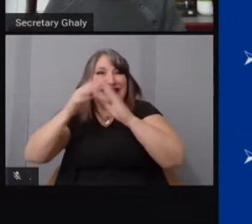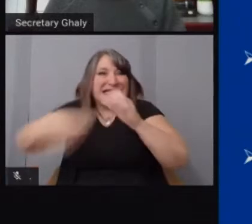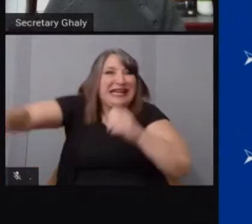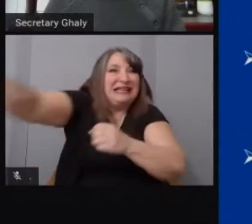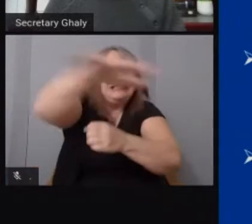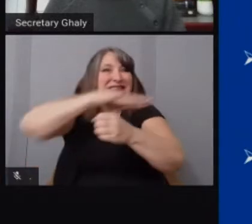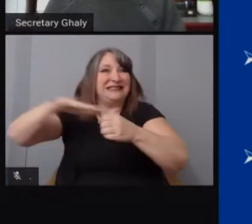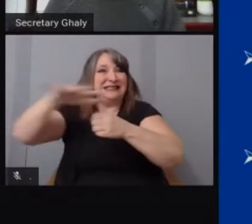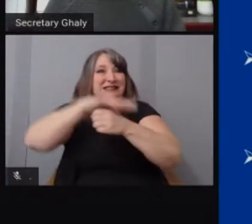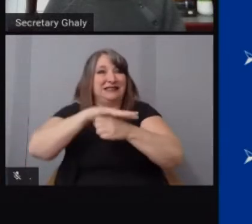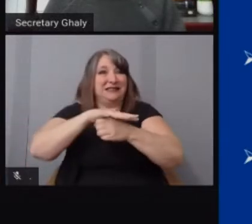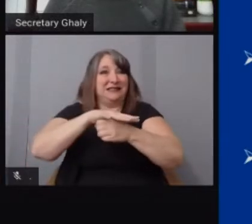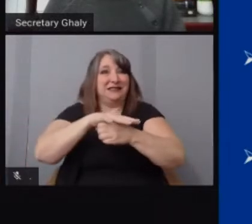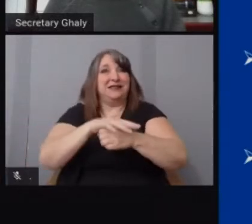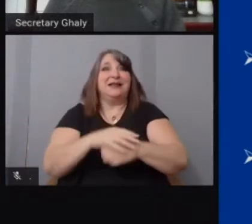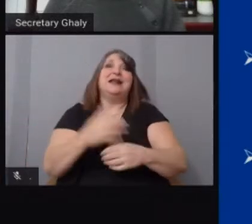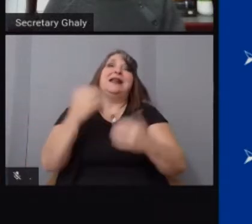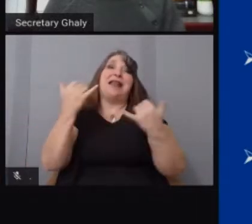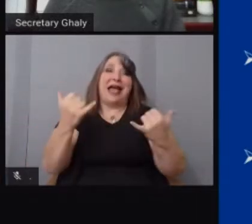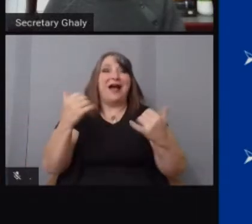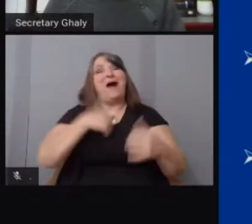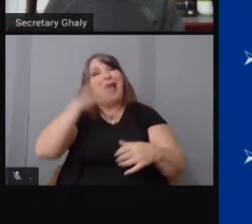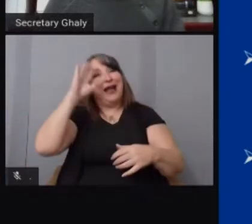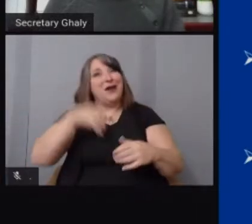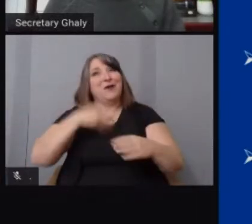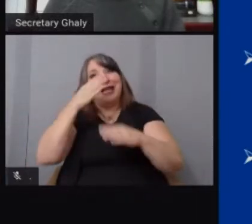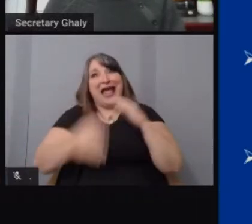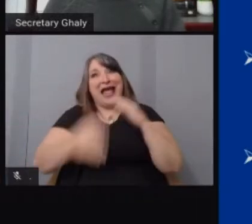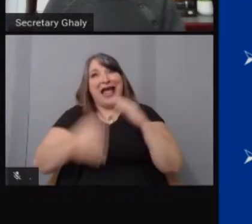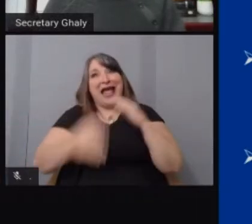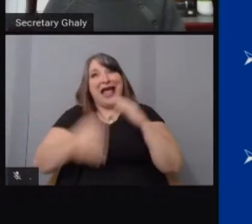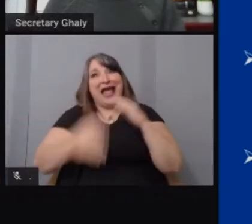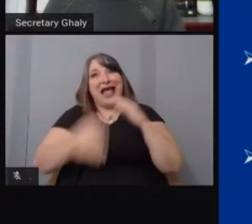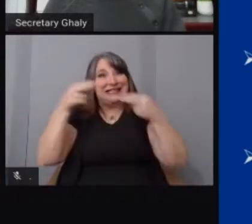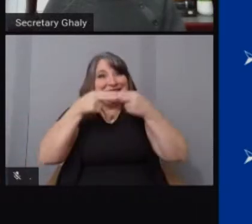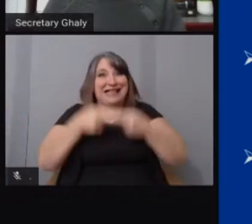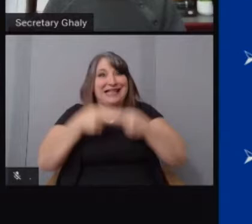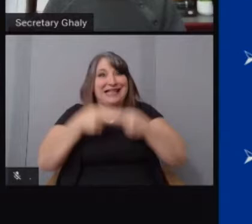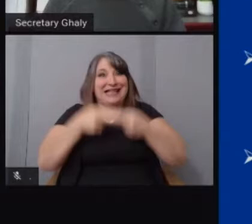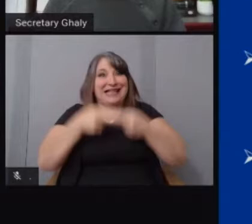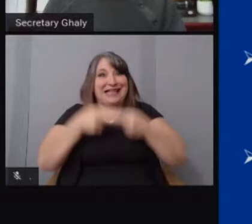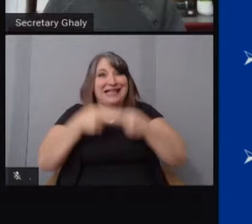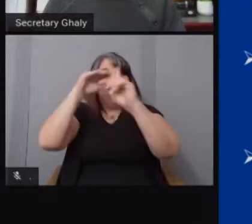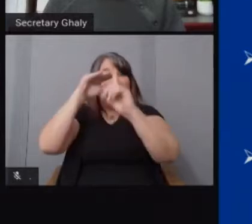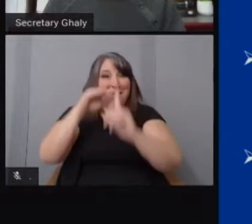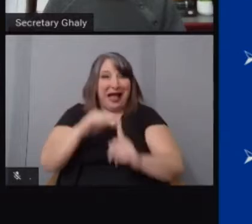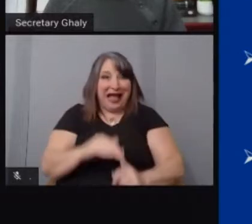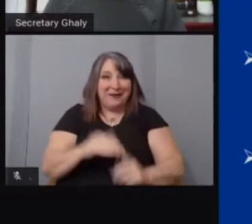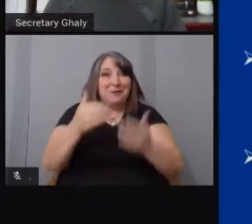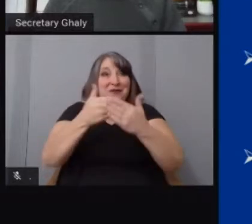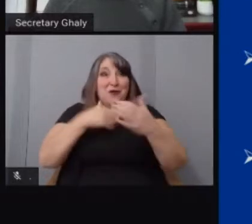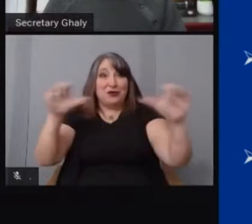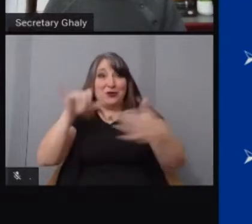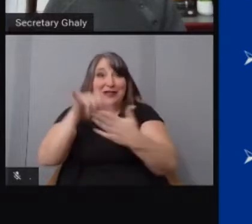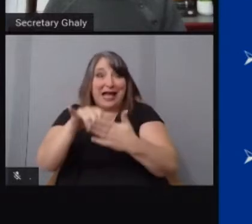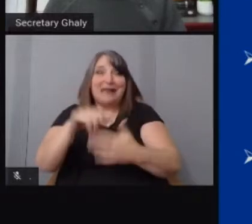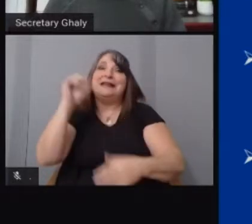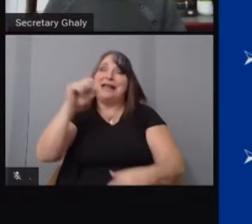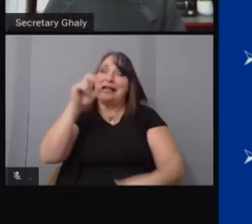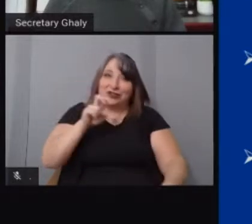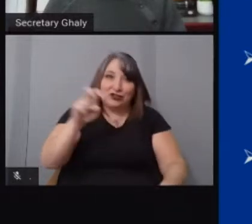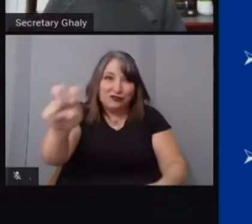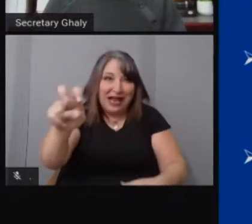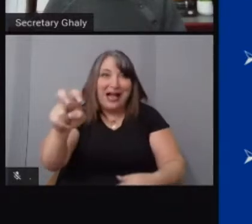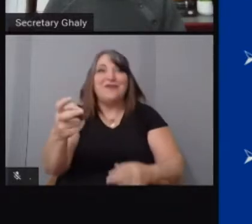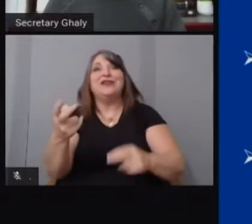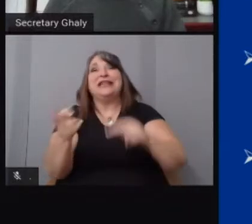get to our routine, common end of a presentation slide with all of our reminders, to tell you that yes, travel increases your